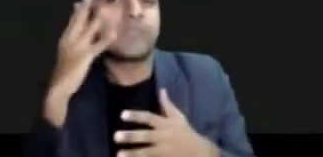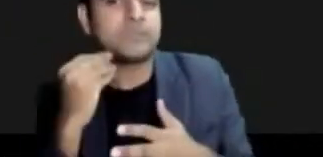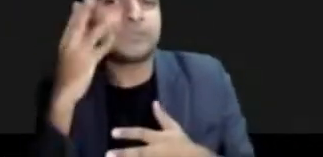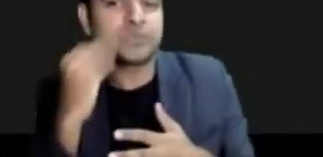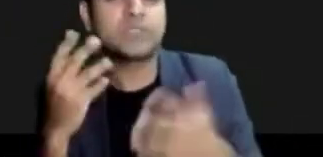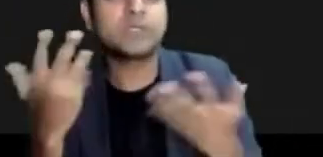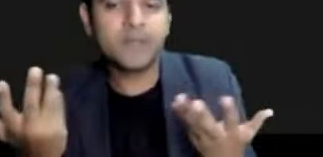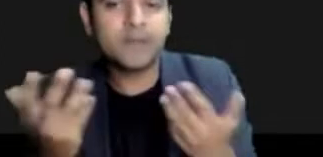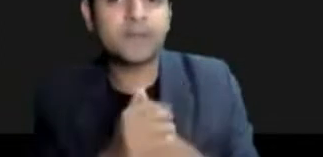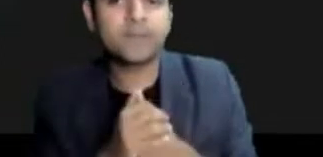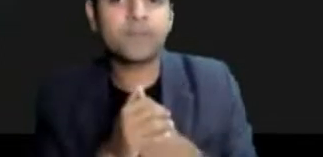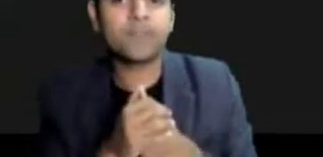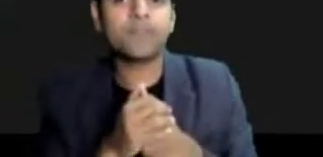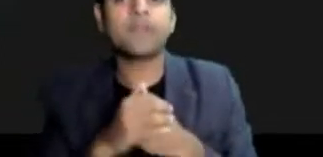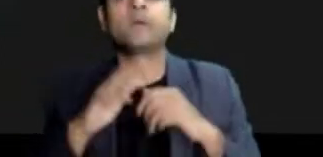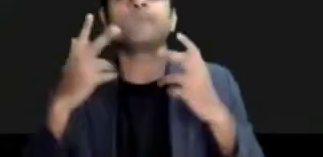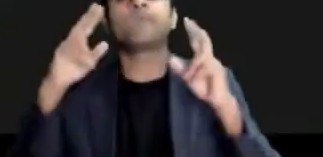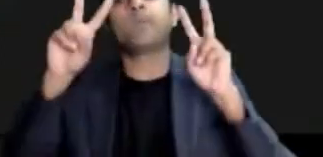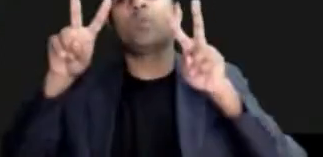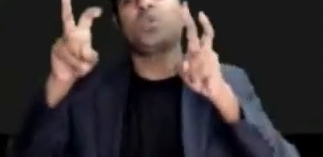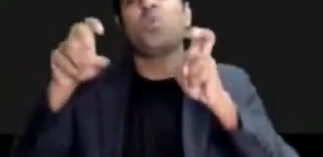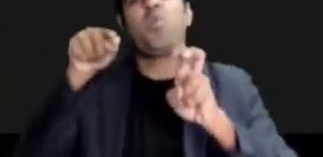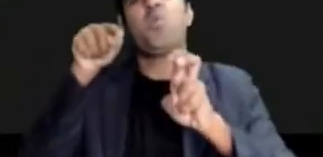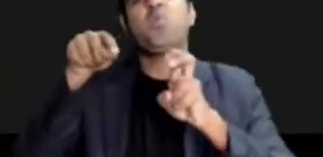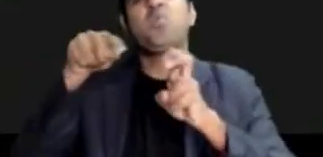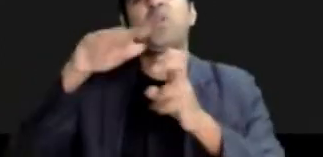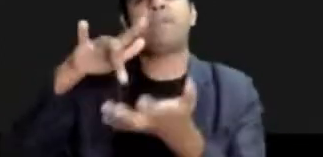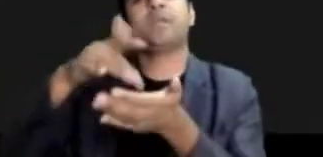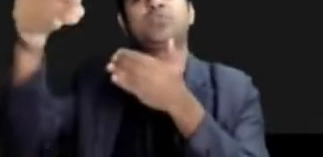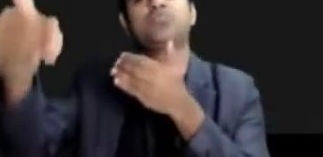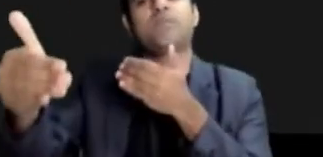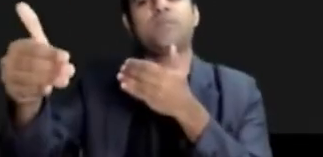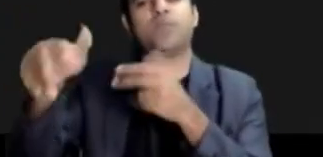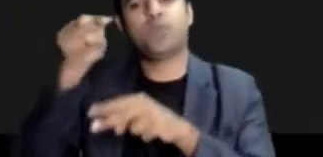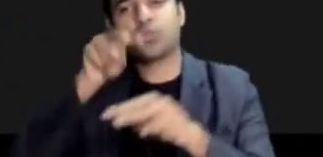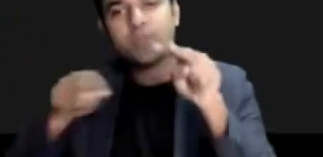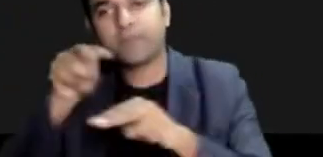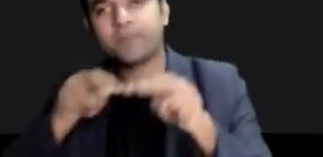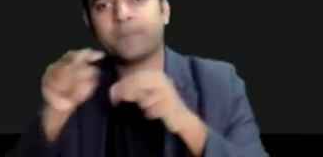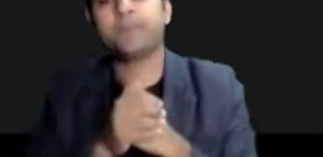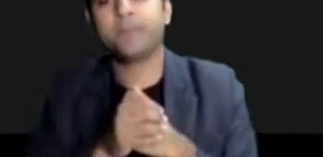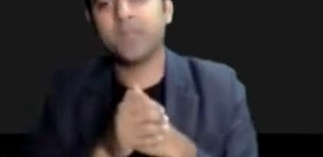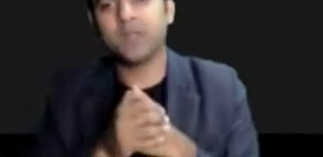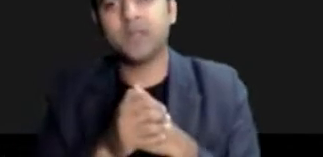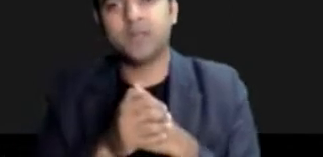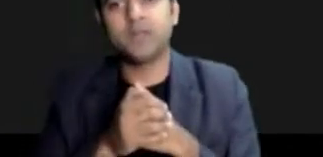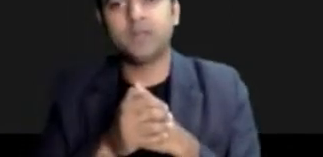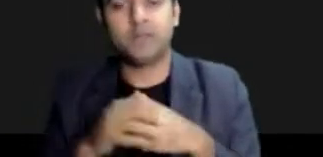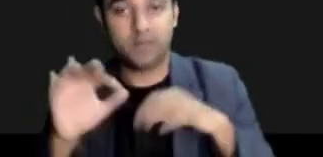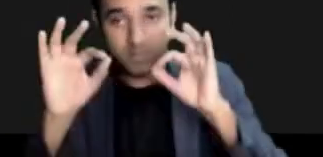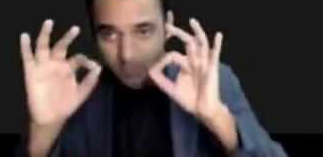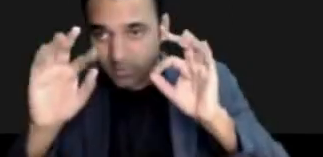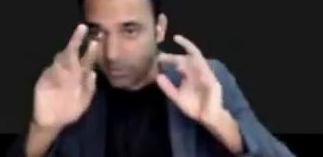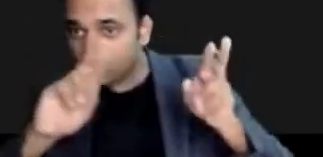So I ask all the activists in the room to remember this, the midterm review, and put